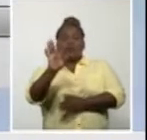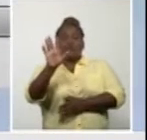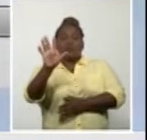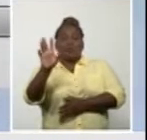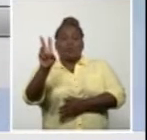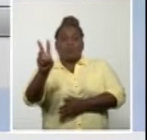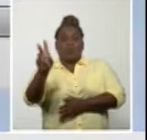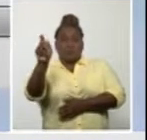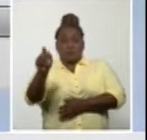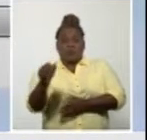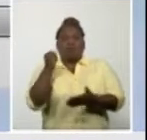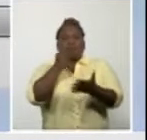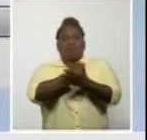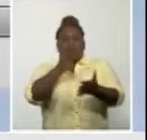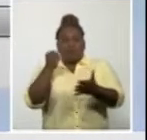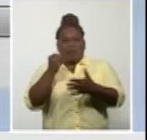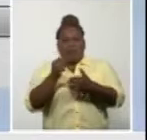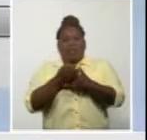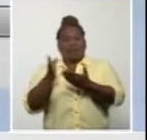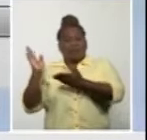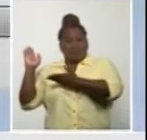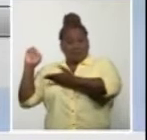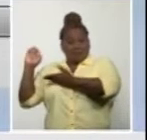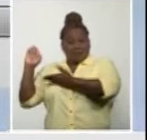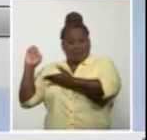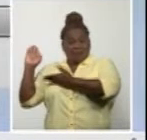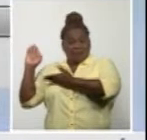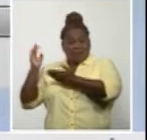47,361. The region reports